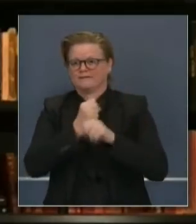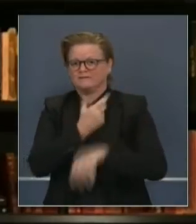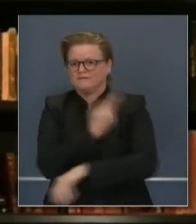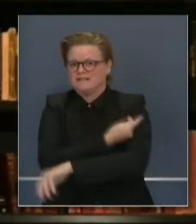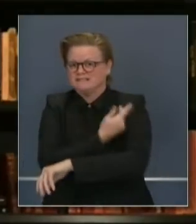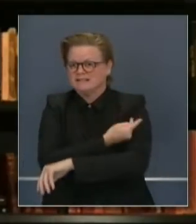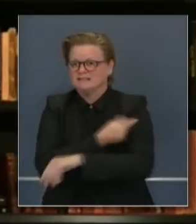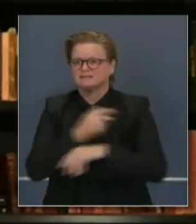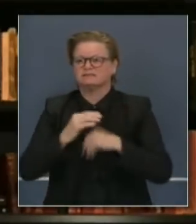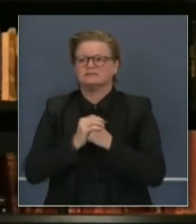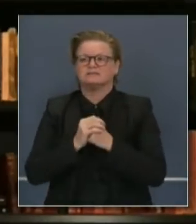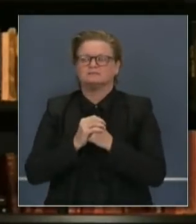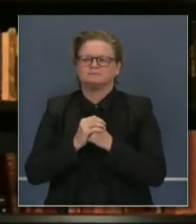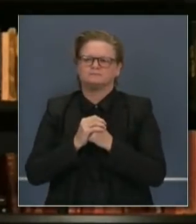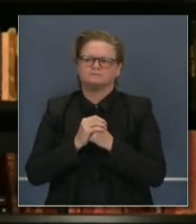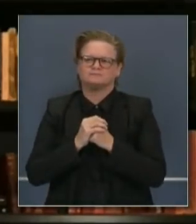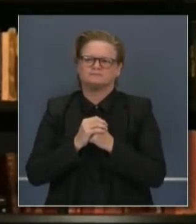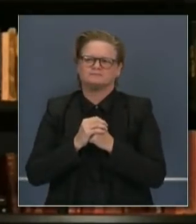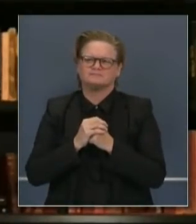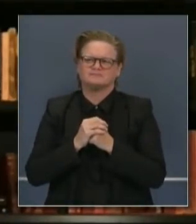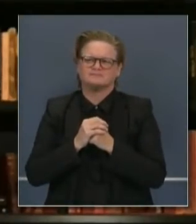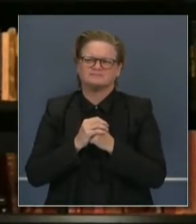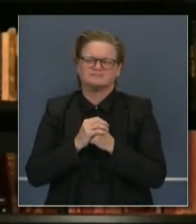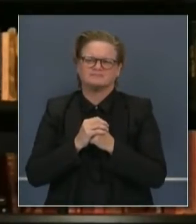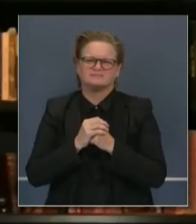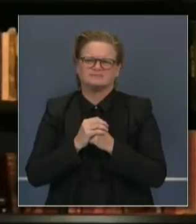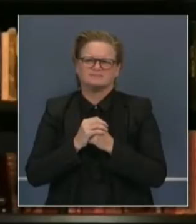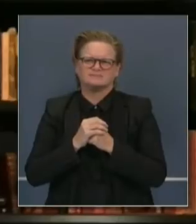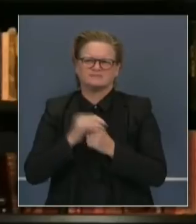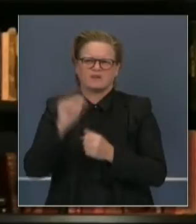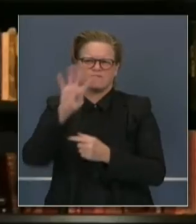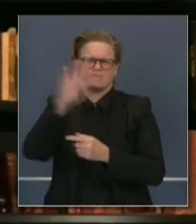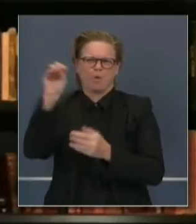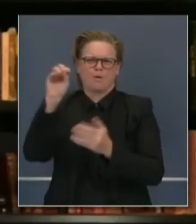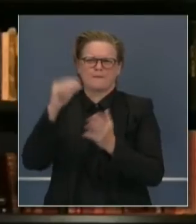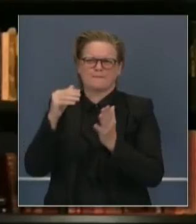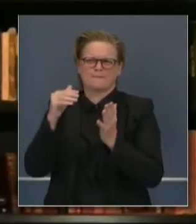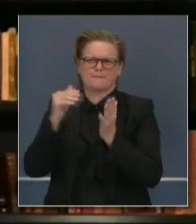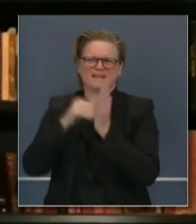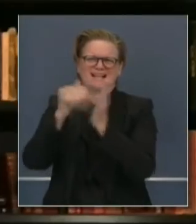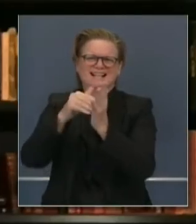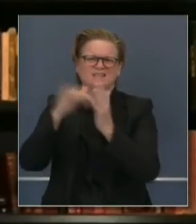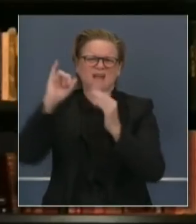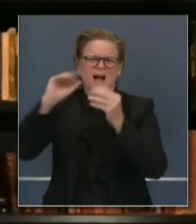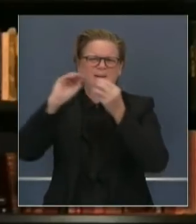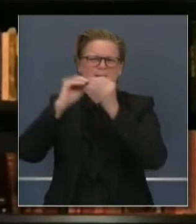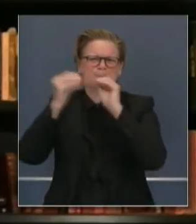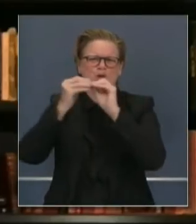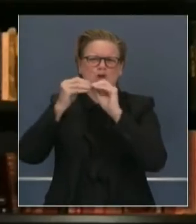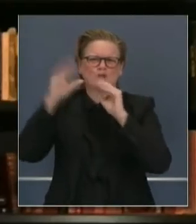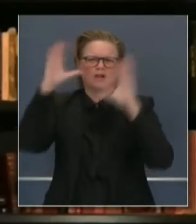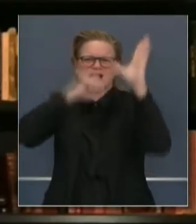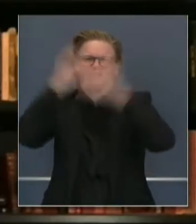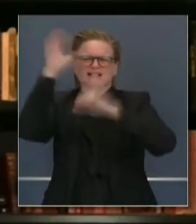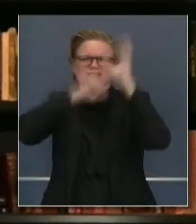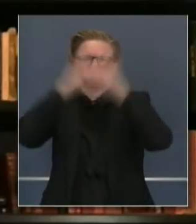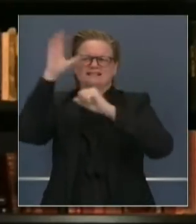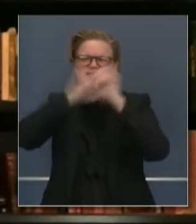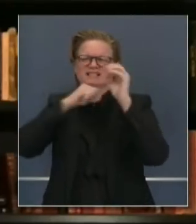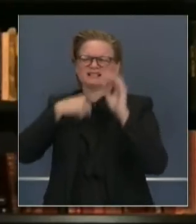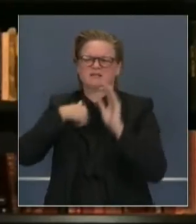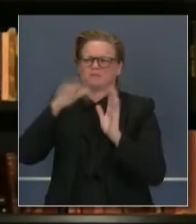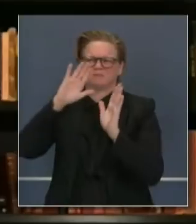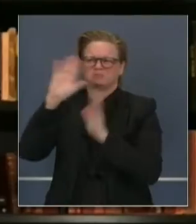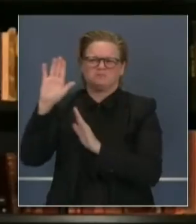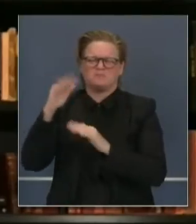million figure that we've been hearing bandied about and whether or not we're just assuming that number or whether or not we are